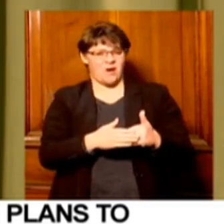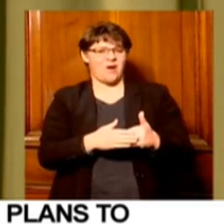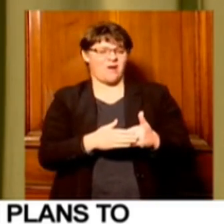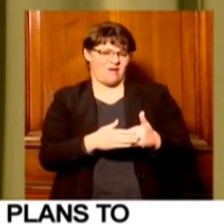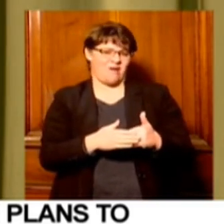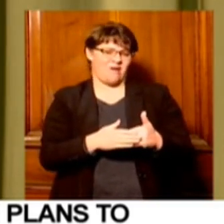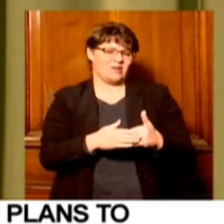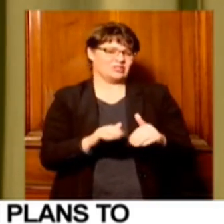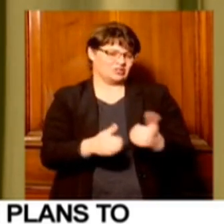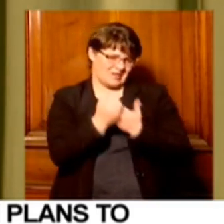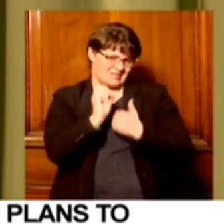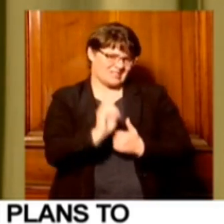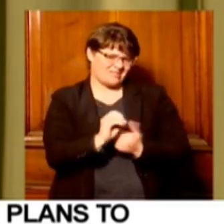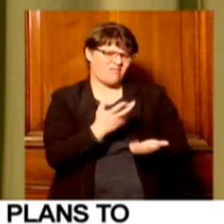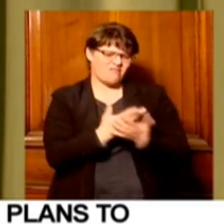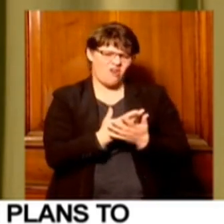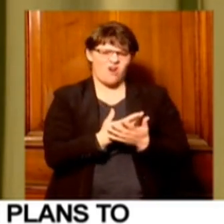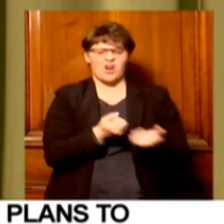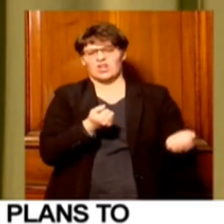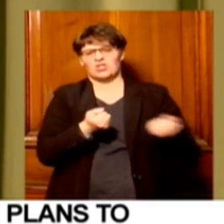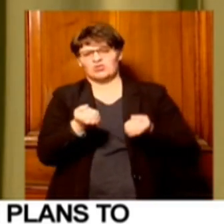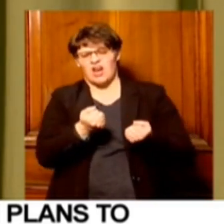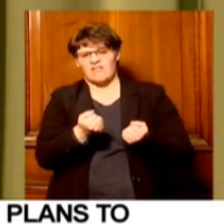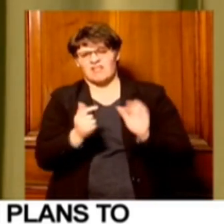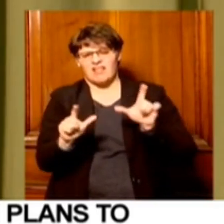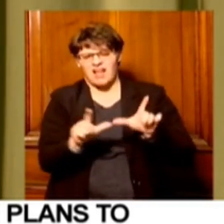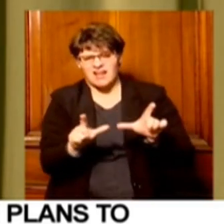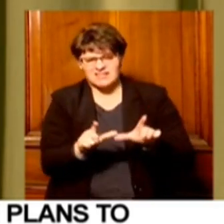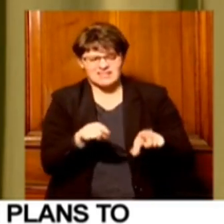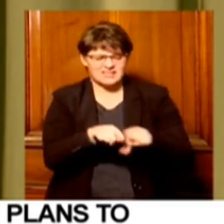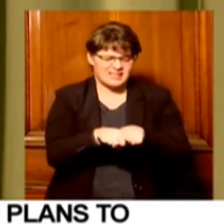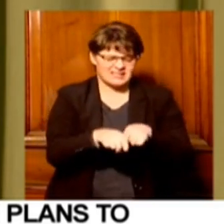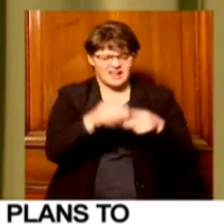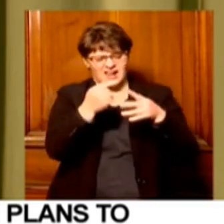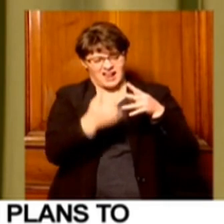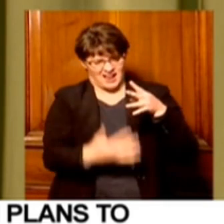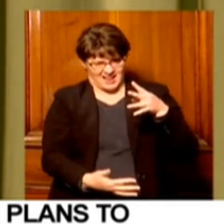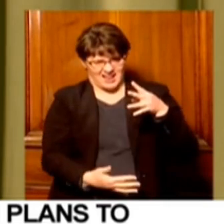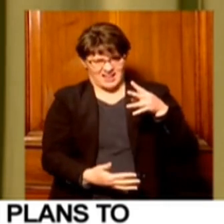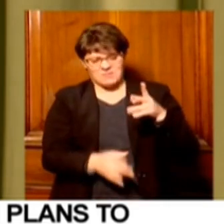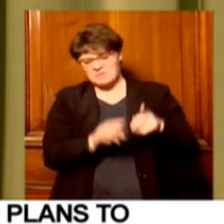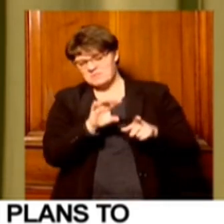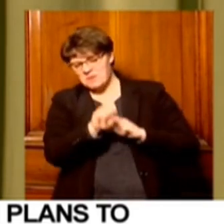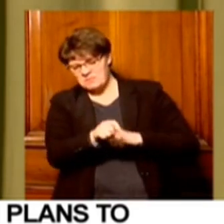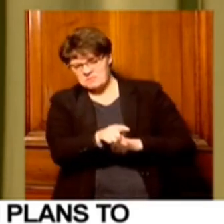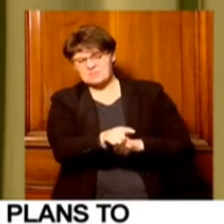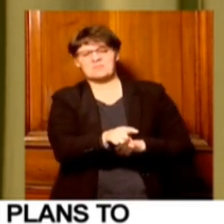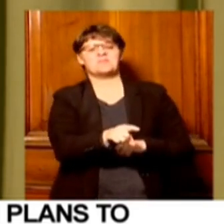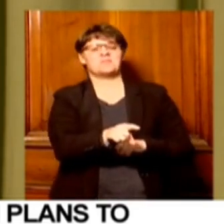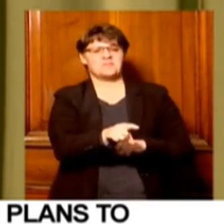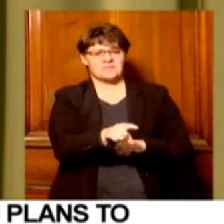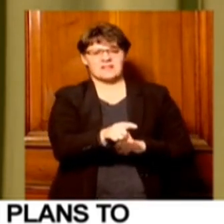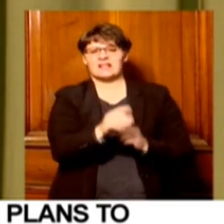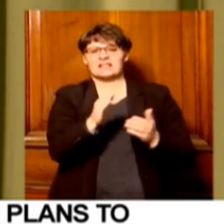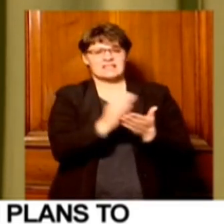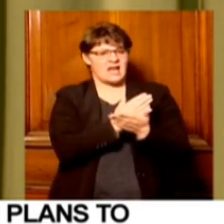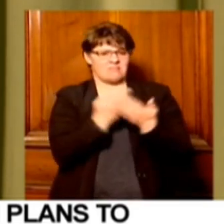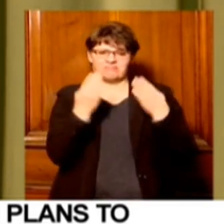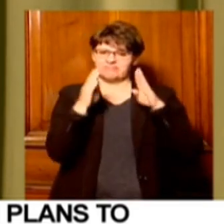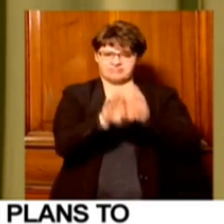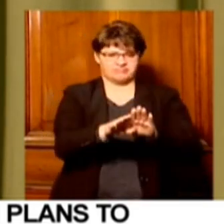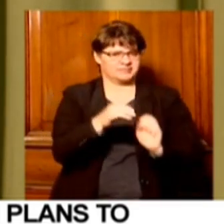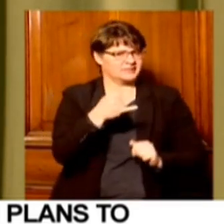testing centers, and many people who have gone there have found that some are still closed and